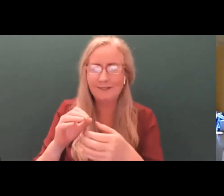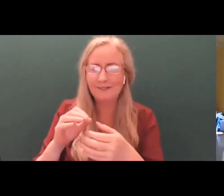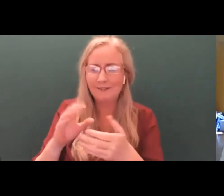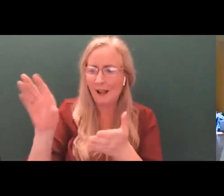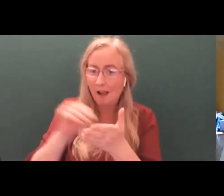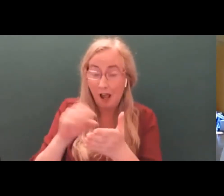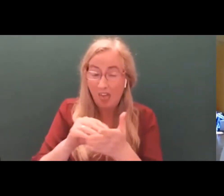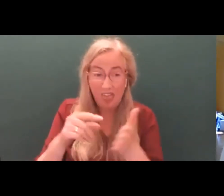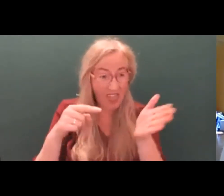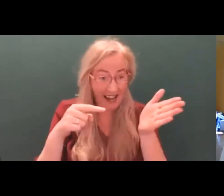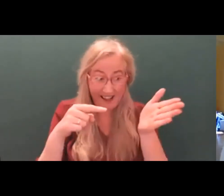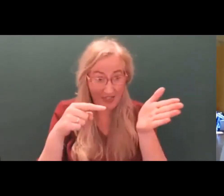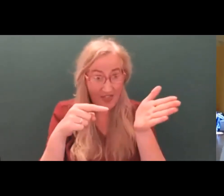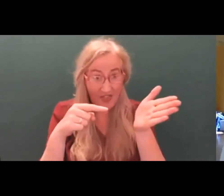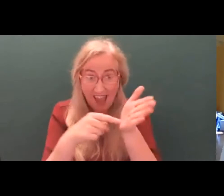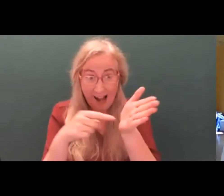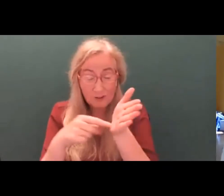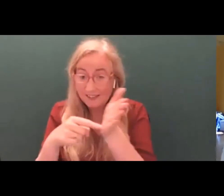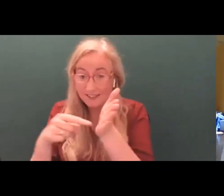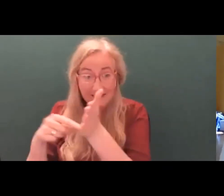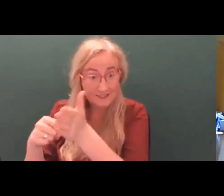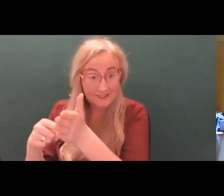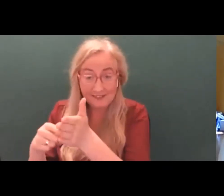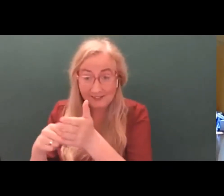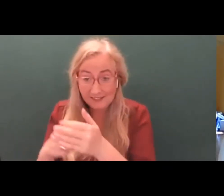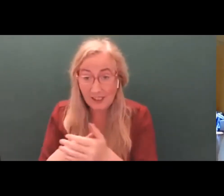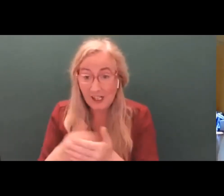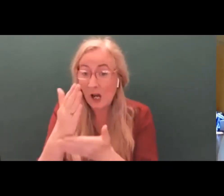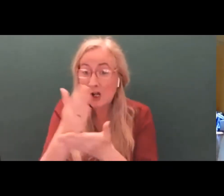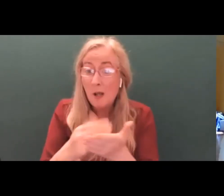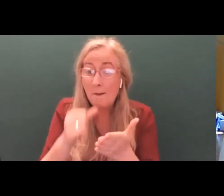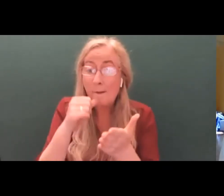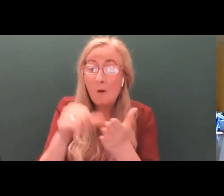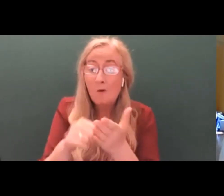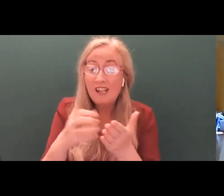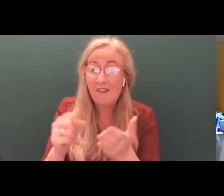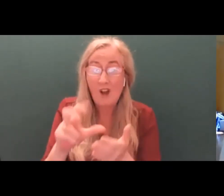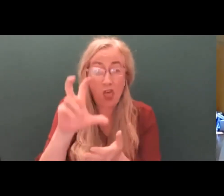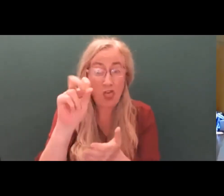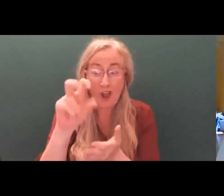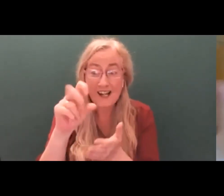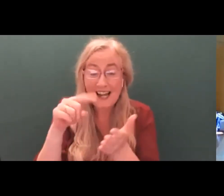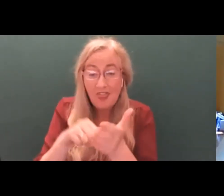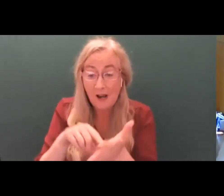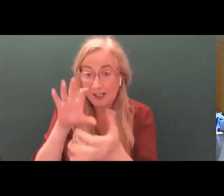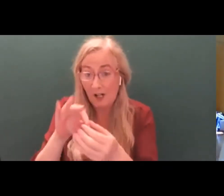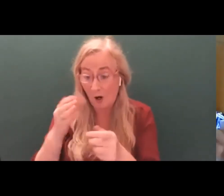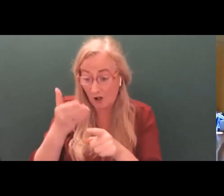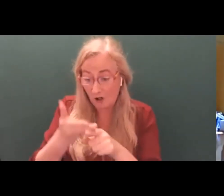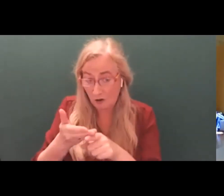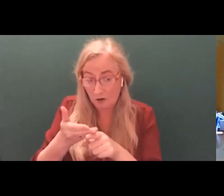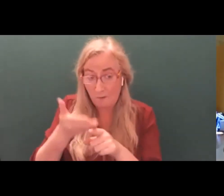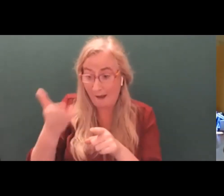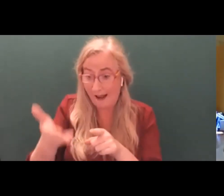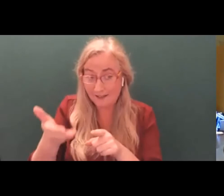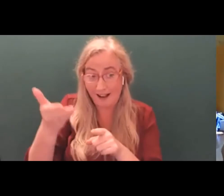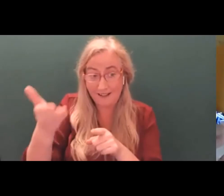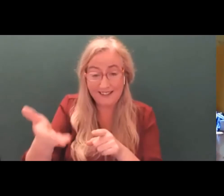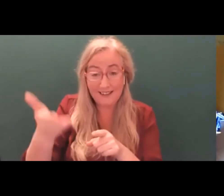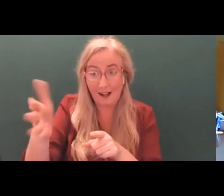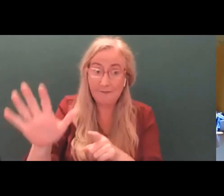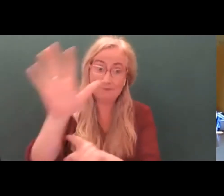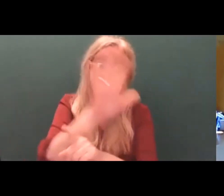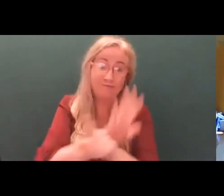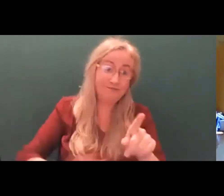had thousands of impressions. Some of my posts had 30,000 engagements when they traveled around the world, and